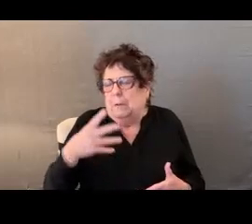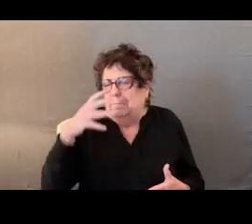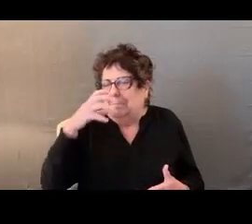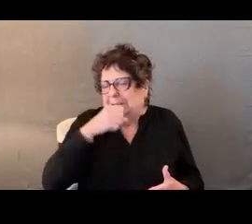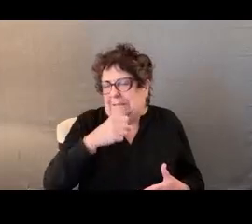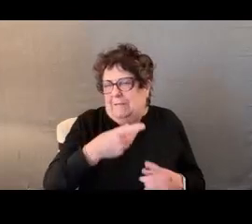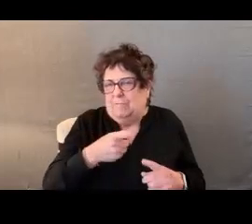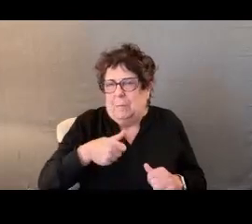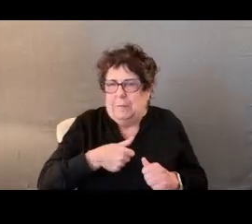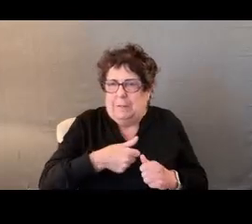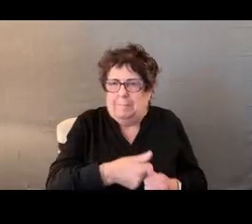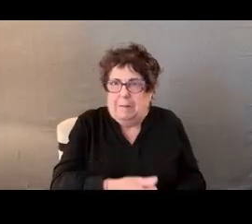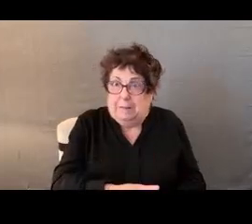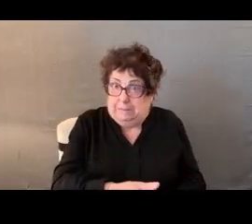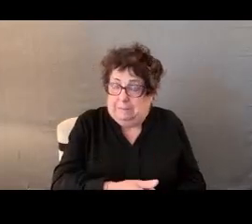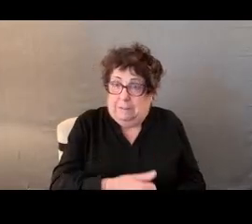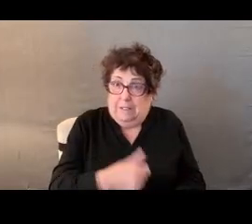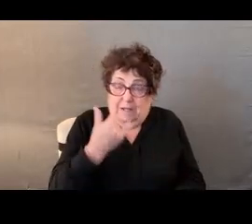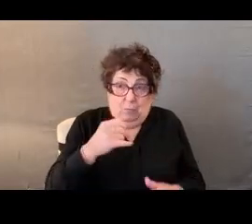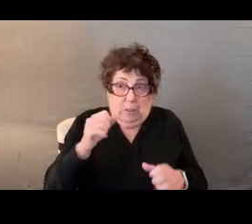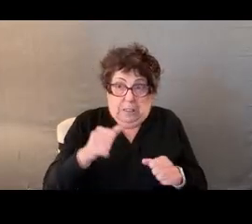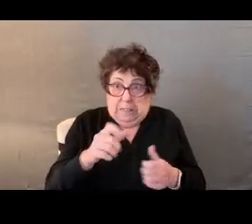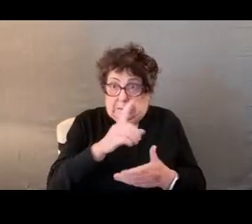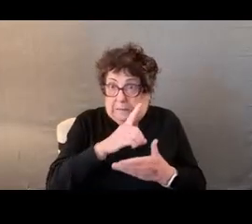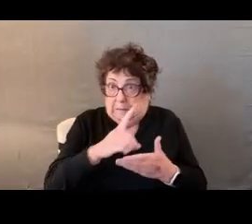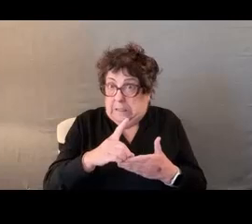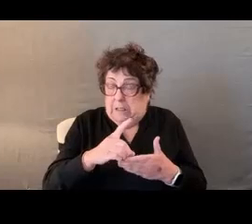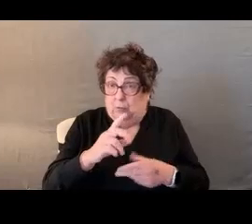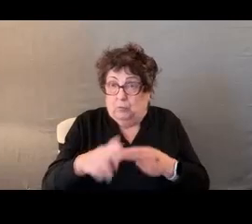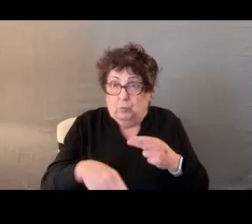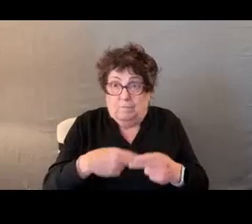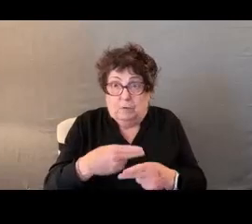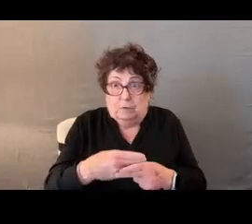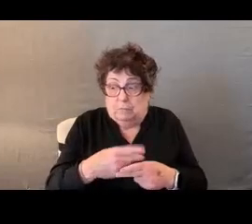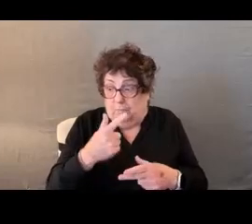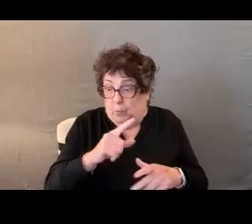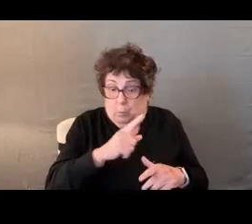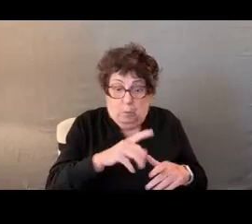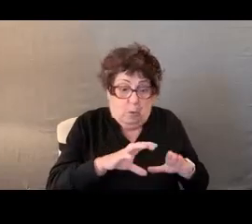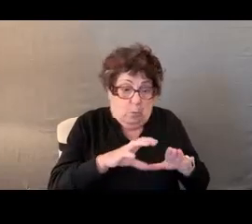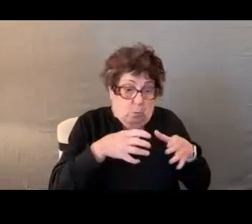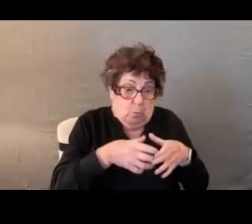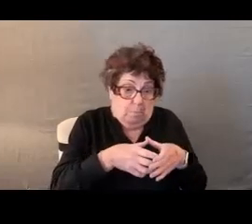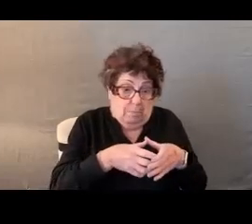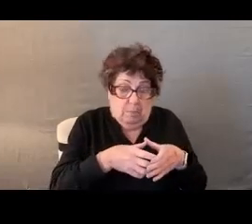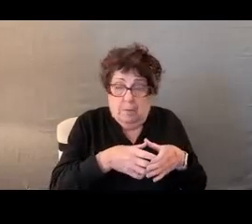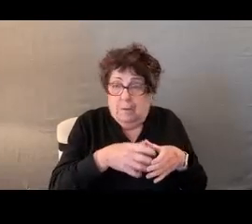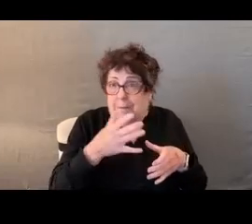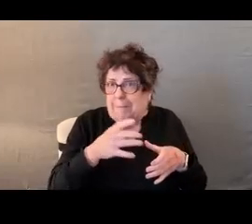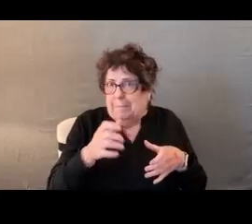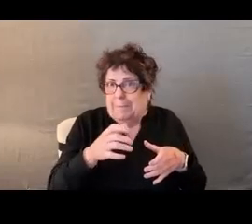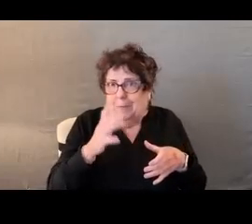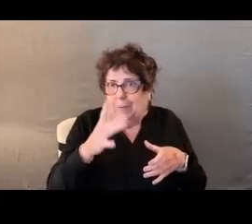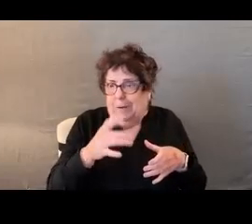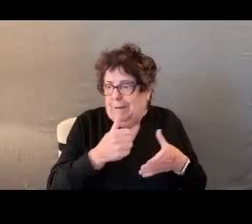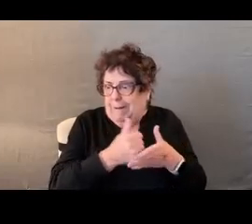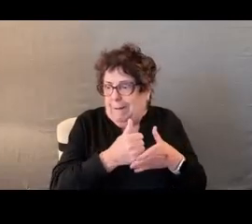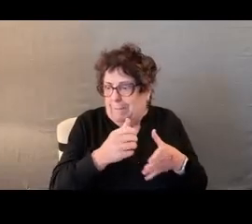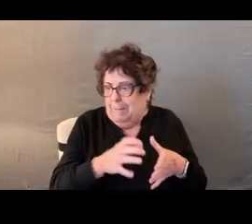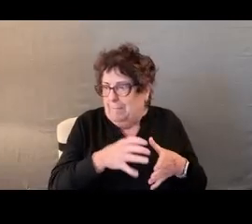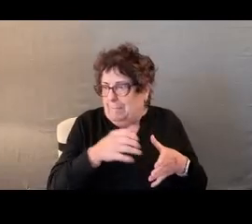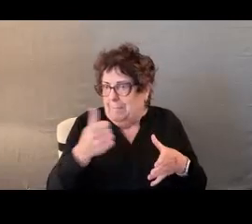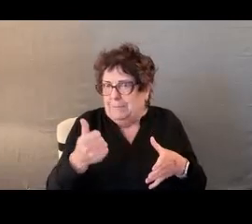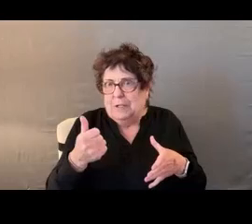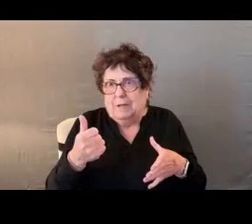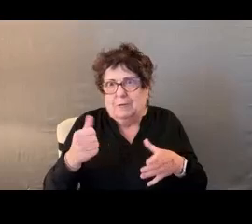can design universally, designing for one group may help a bunch of other people that we're not